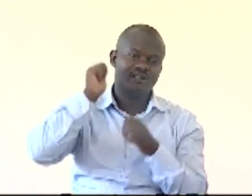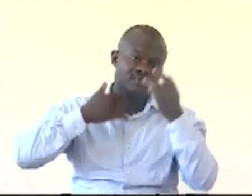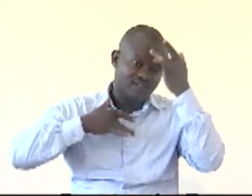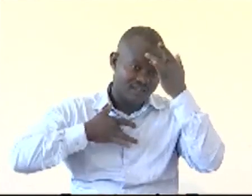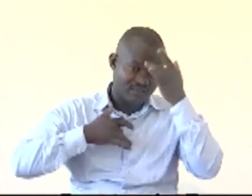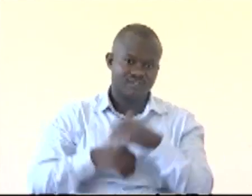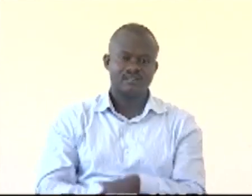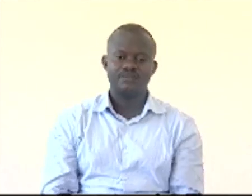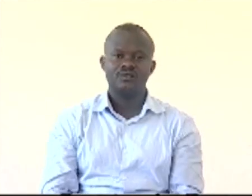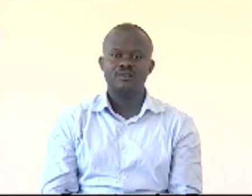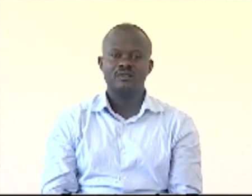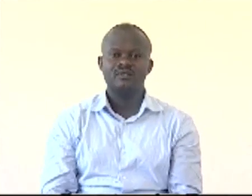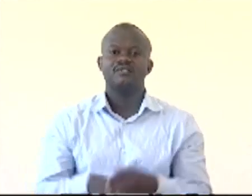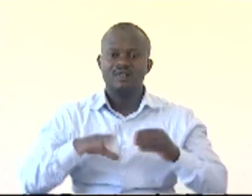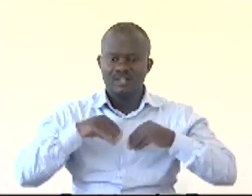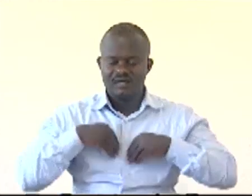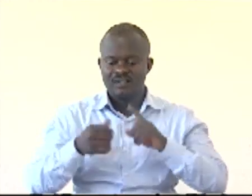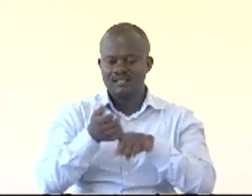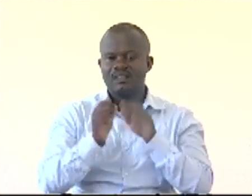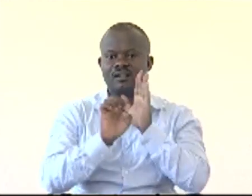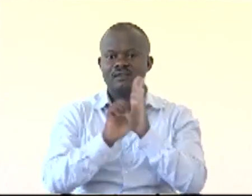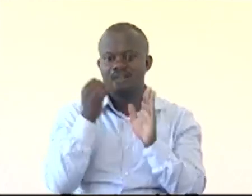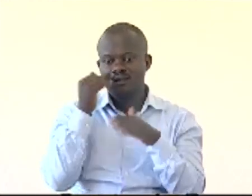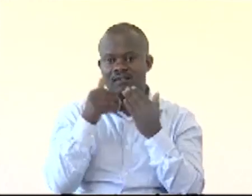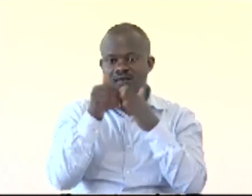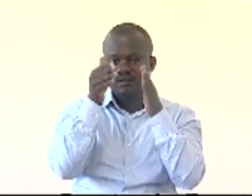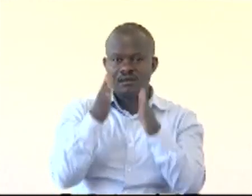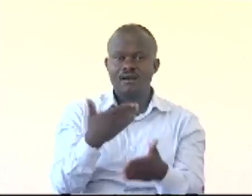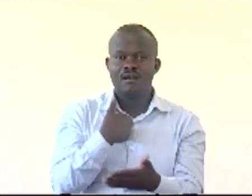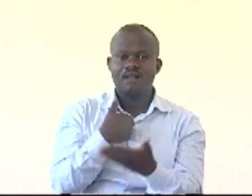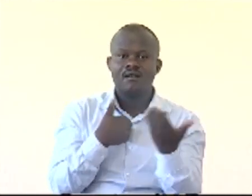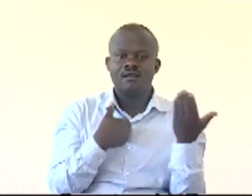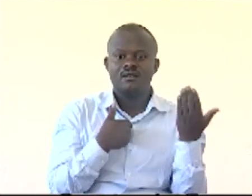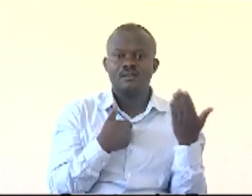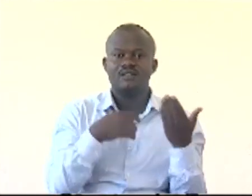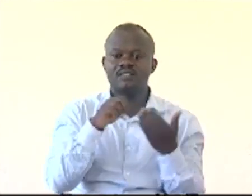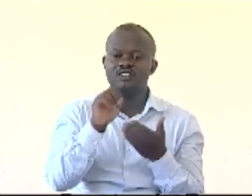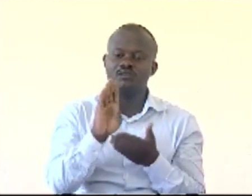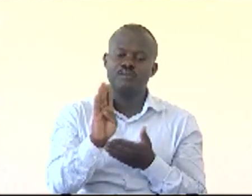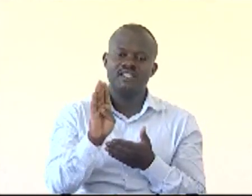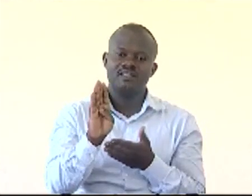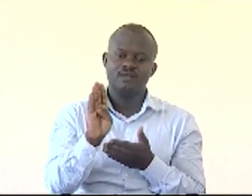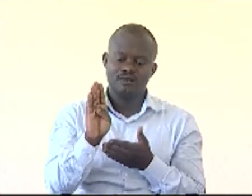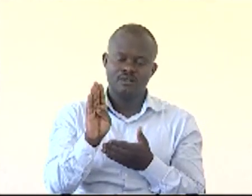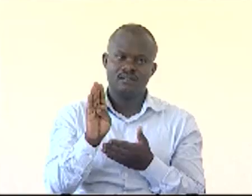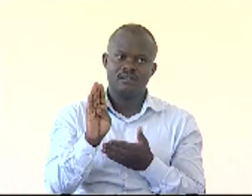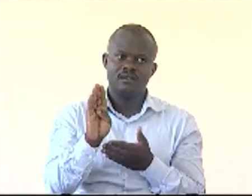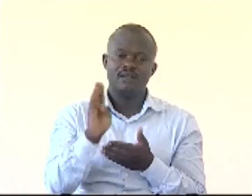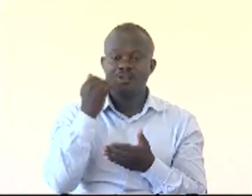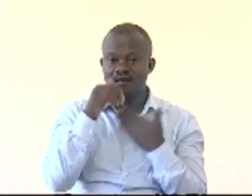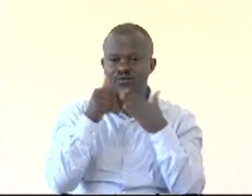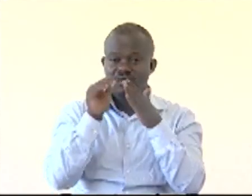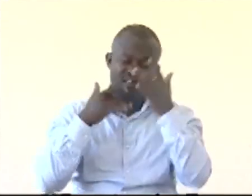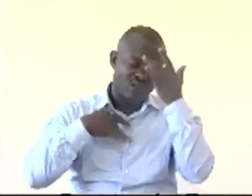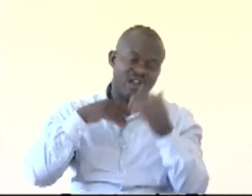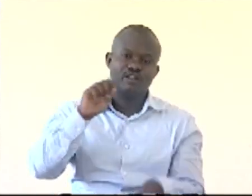disease. Let us take an example. If a person has tuberculosis or TB,